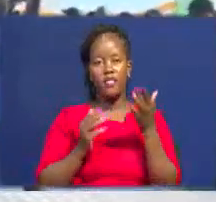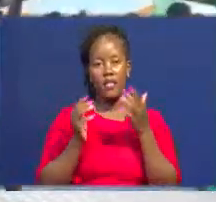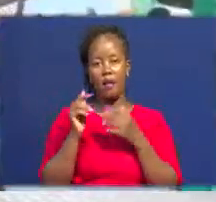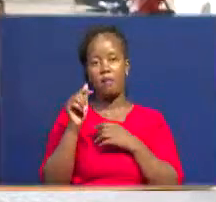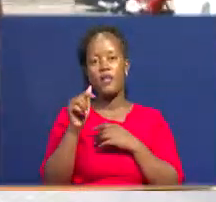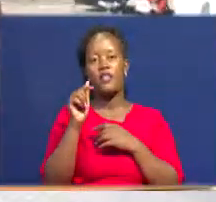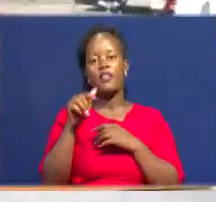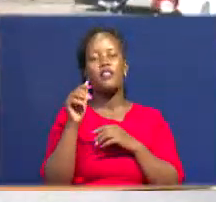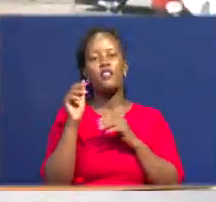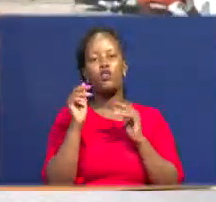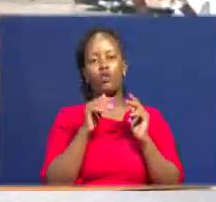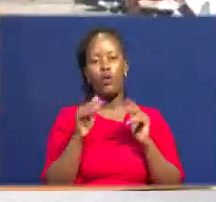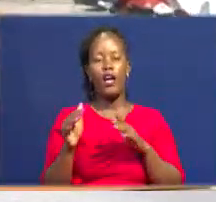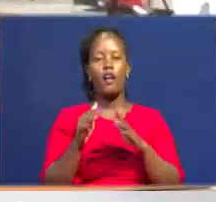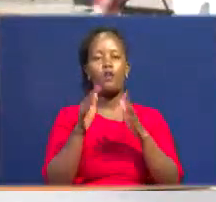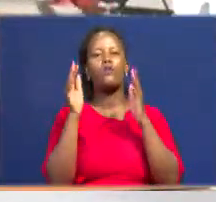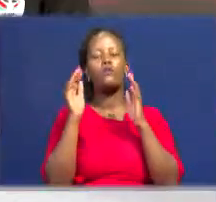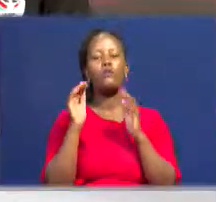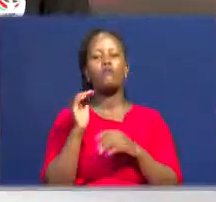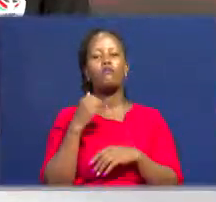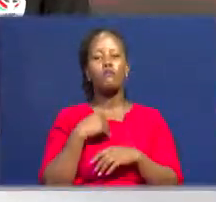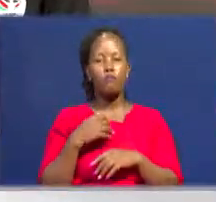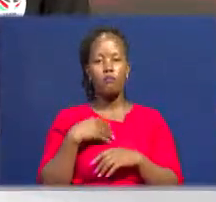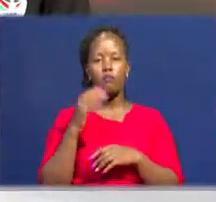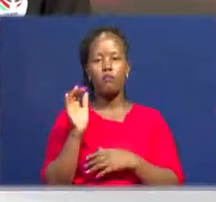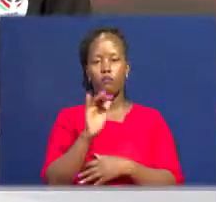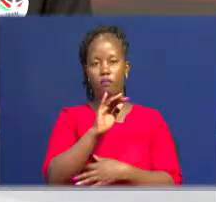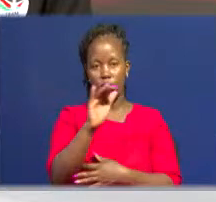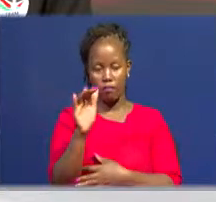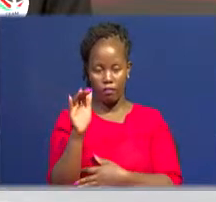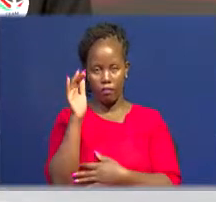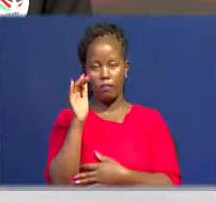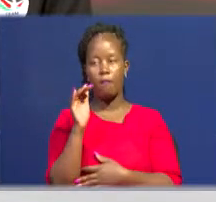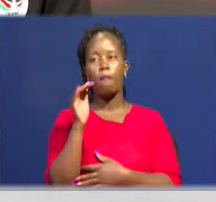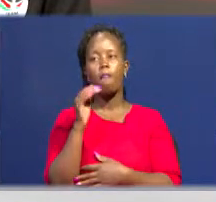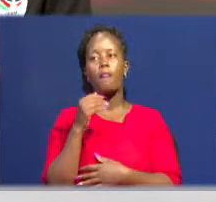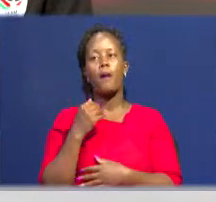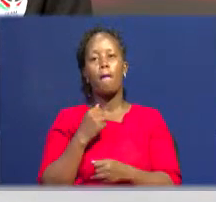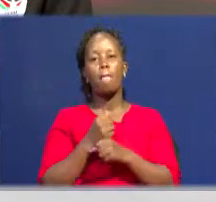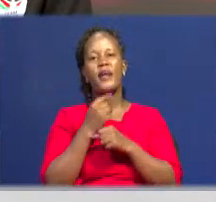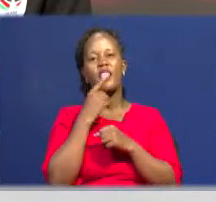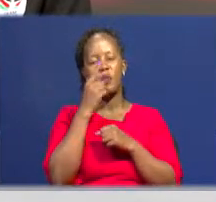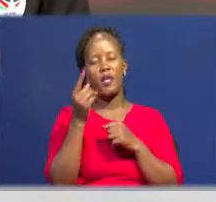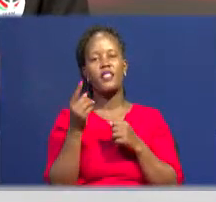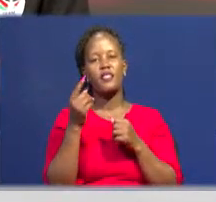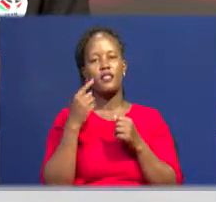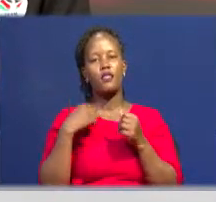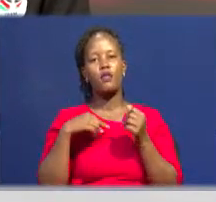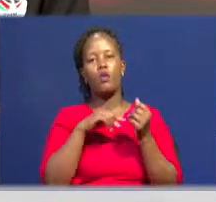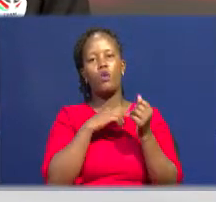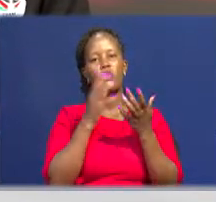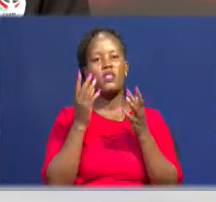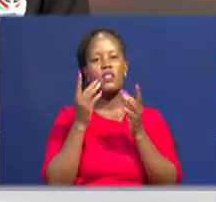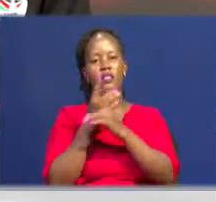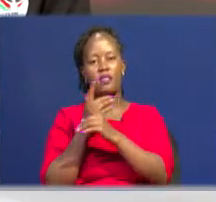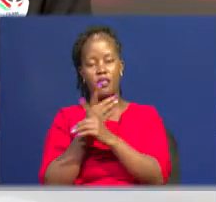me to make a call. We are looking for surfing for